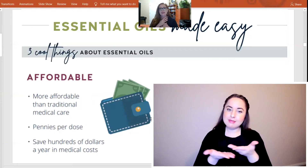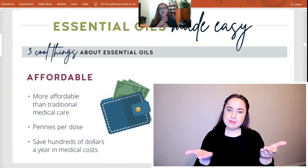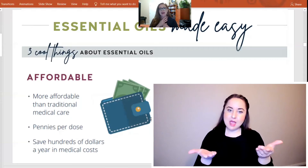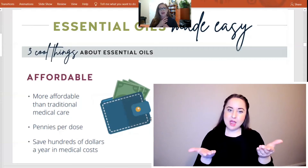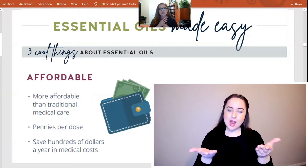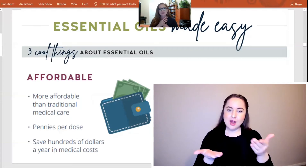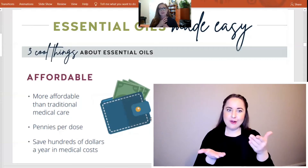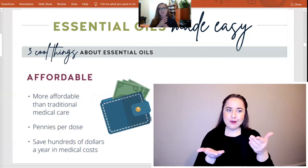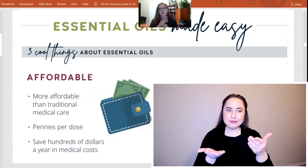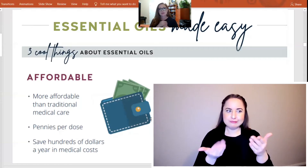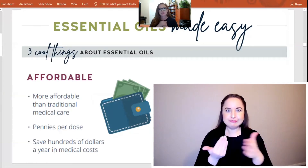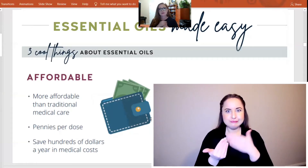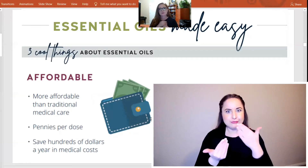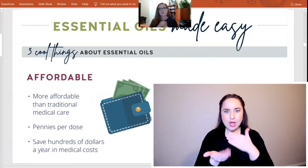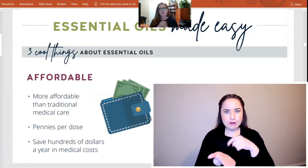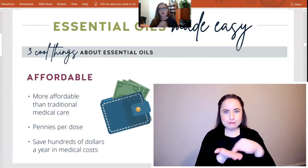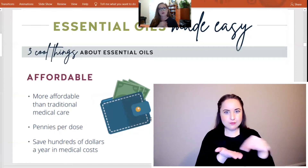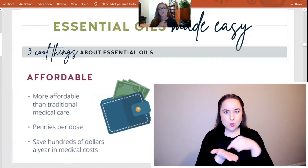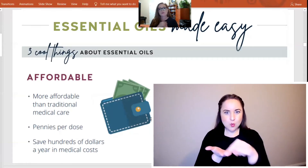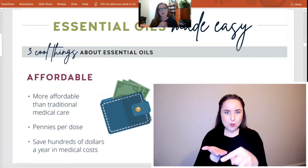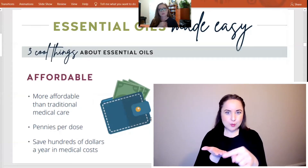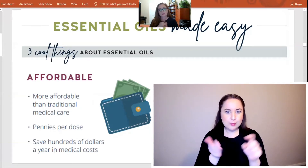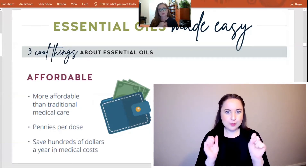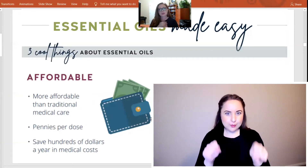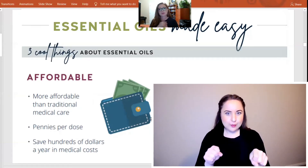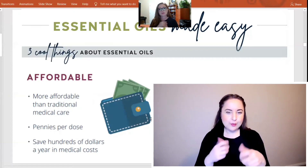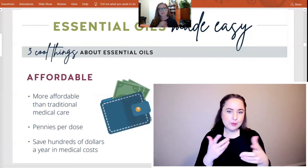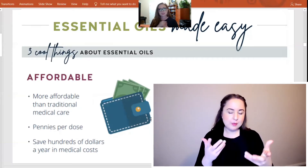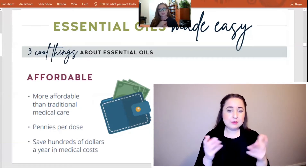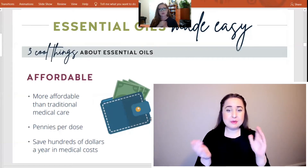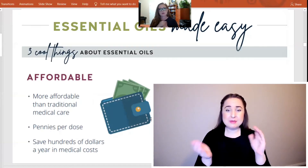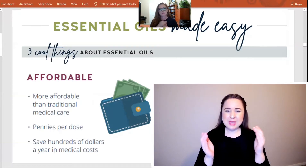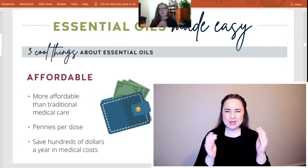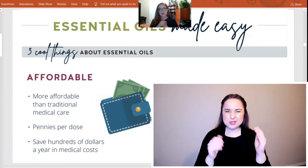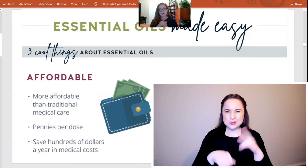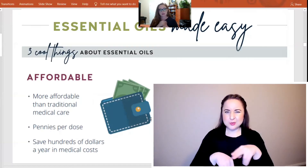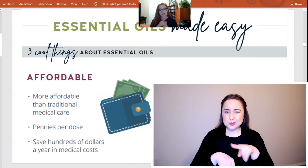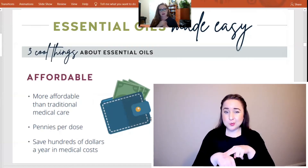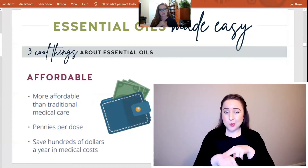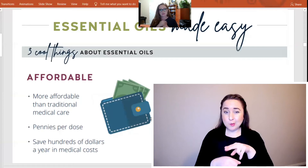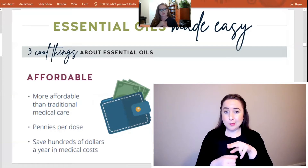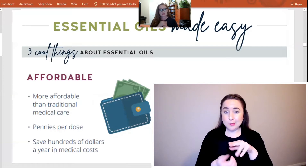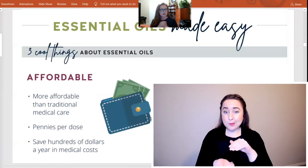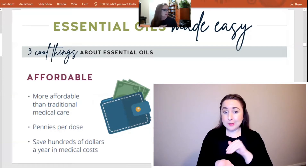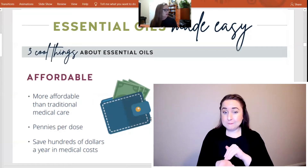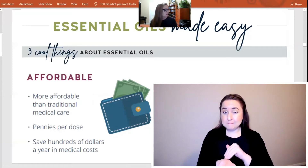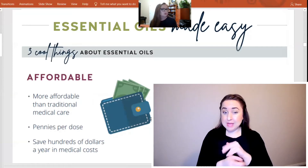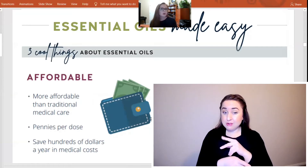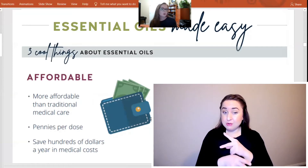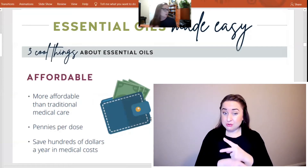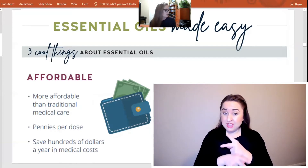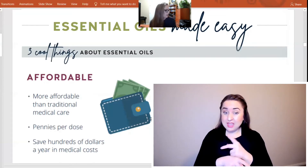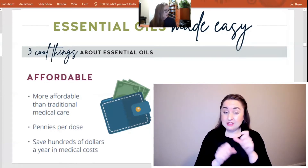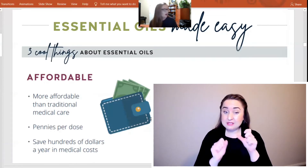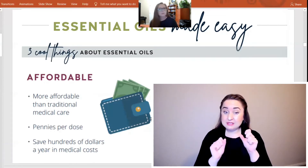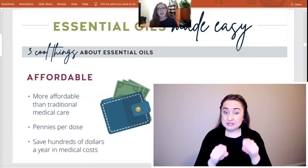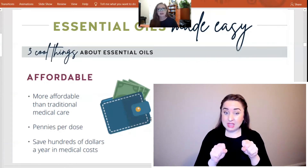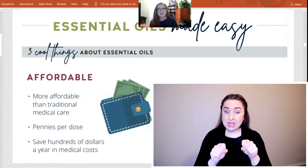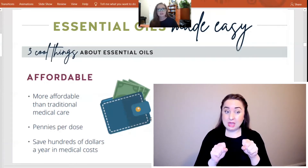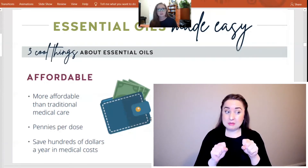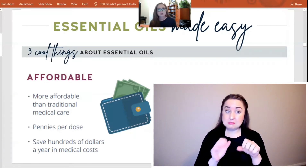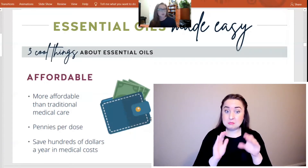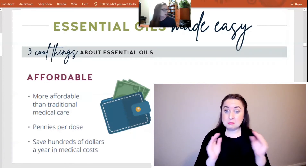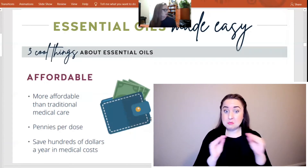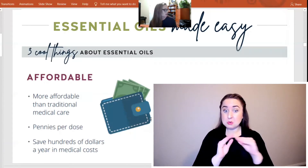and they can actually be more affordable than traditional medical care. So they are